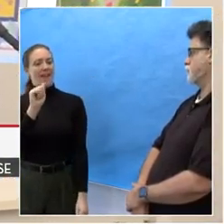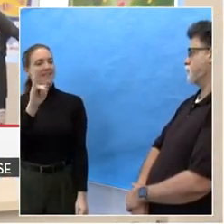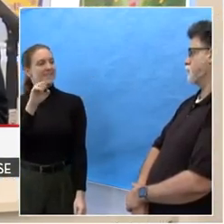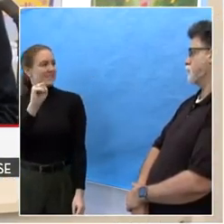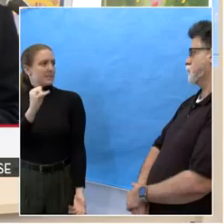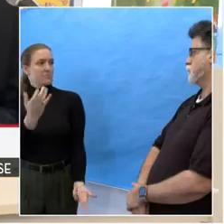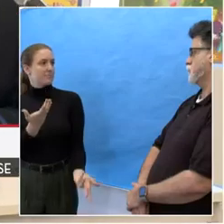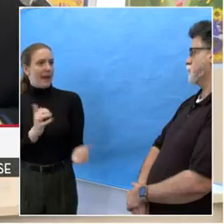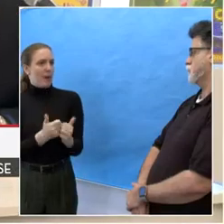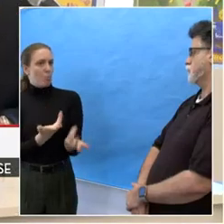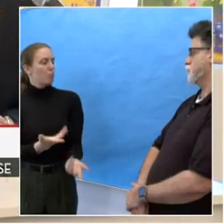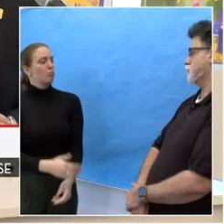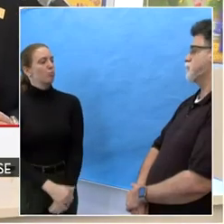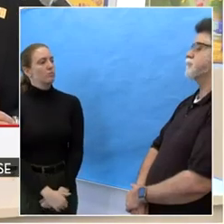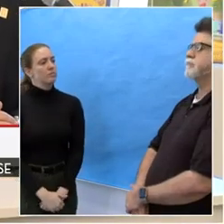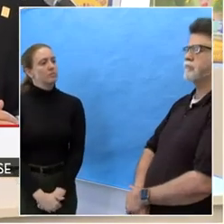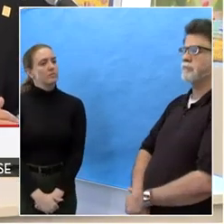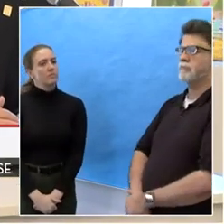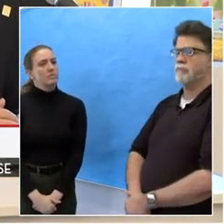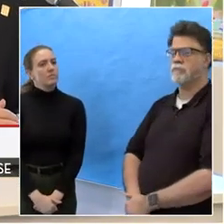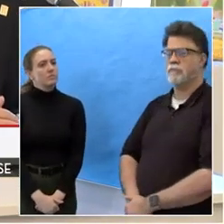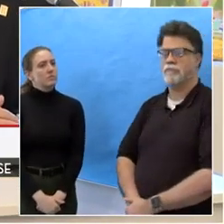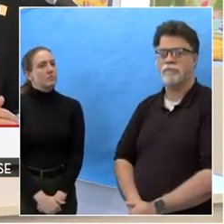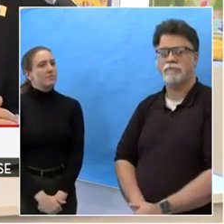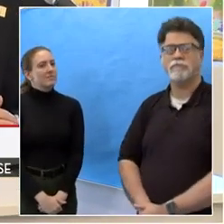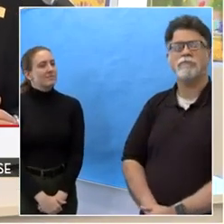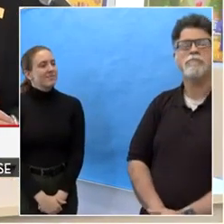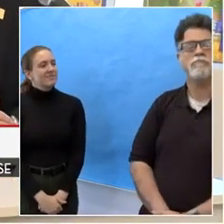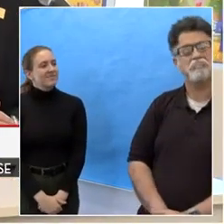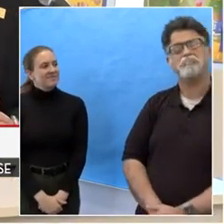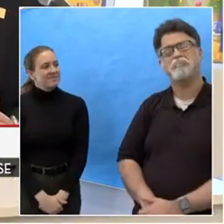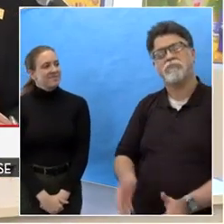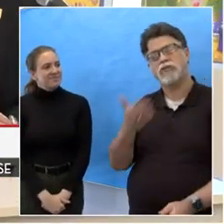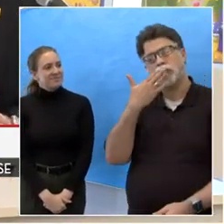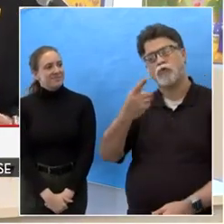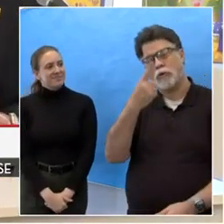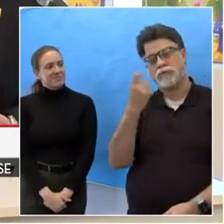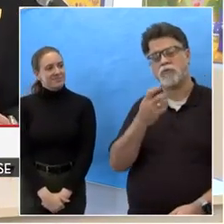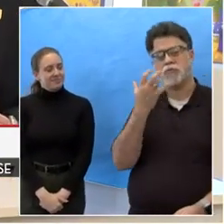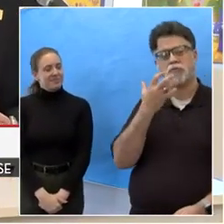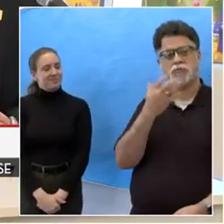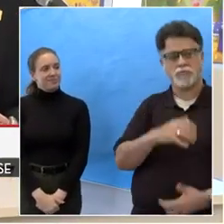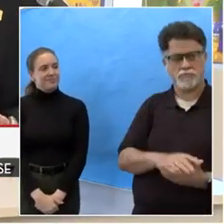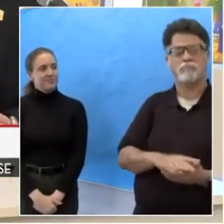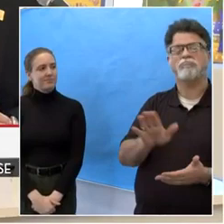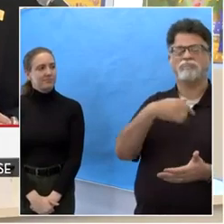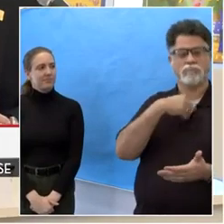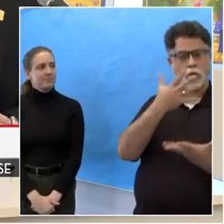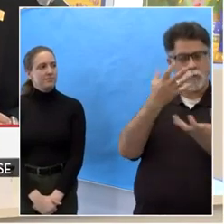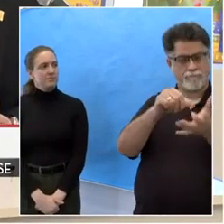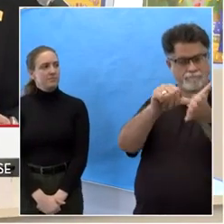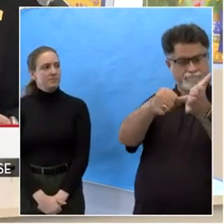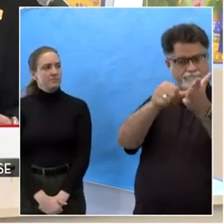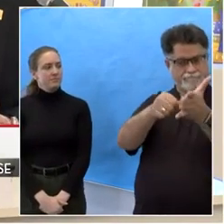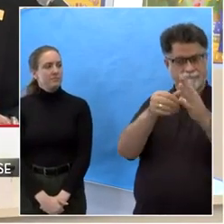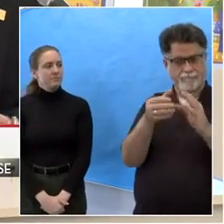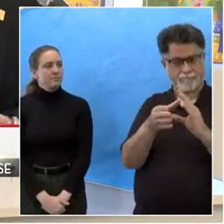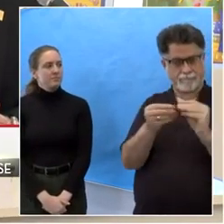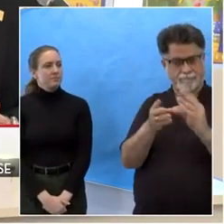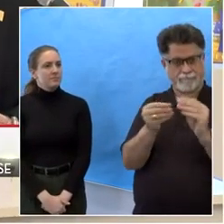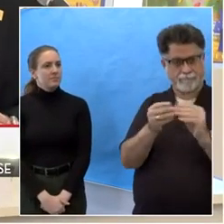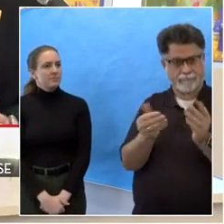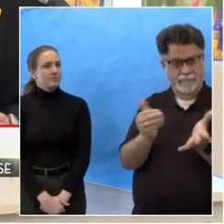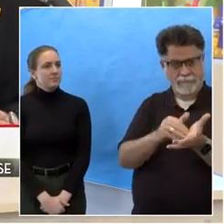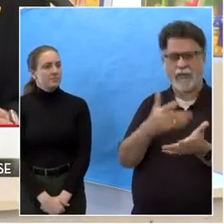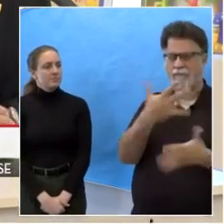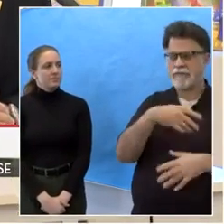first time, I will simply repeat less eloquently what Dr. Walker Davis, Chancellor Farabee, Superintendent Grant, and Board Member Chang